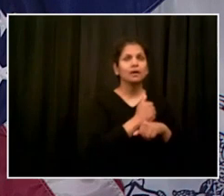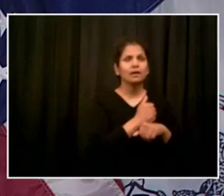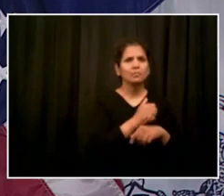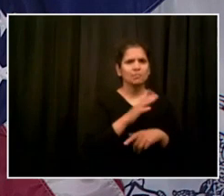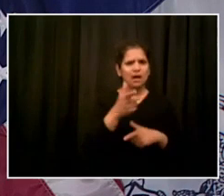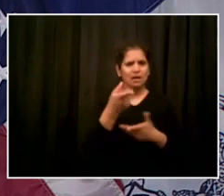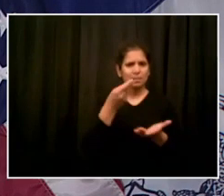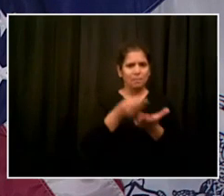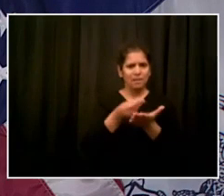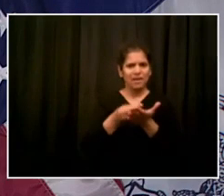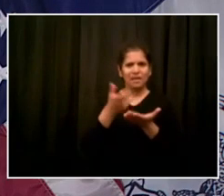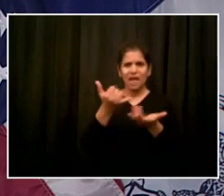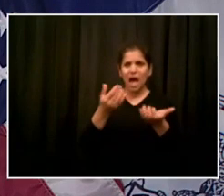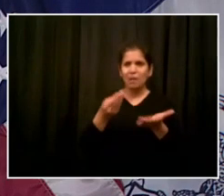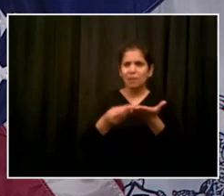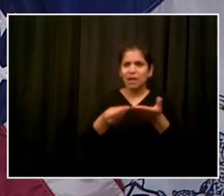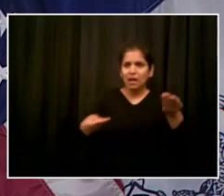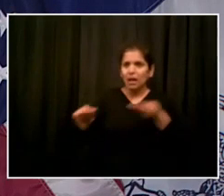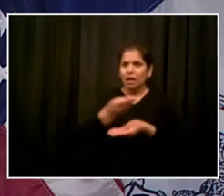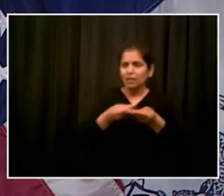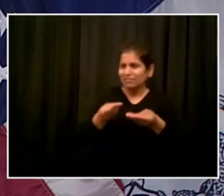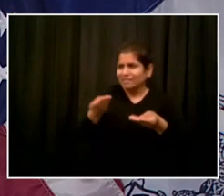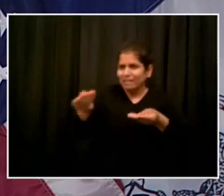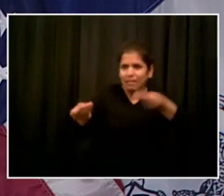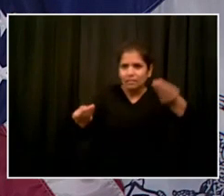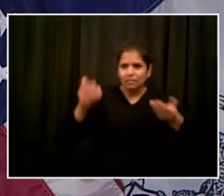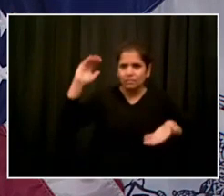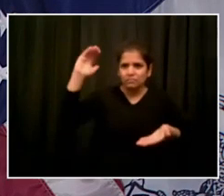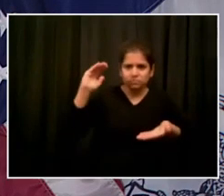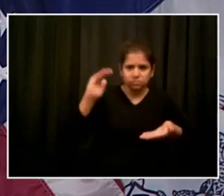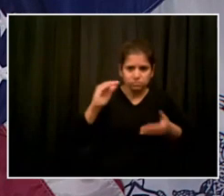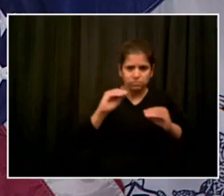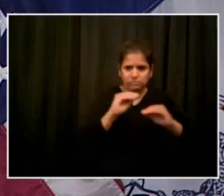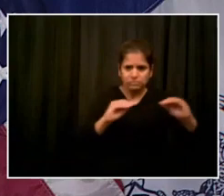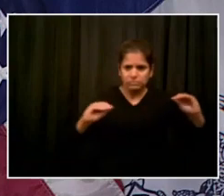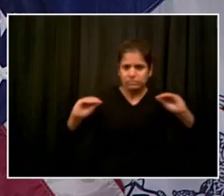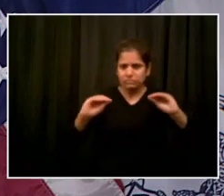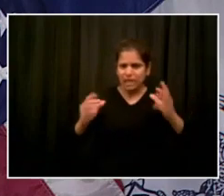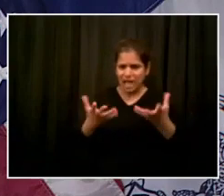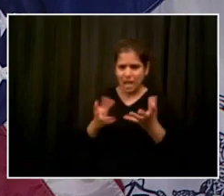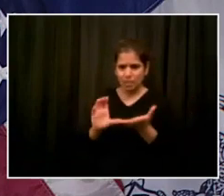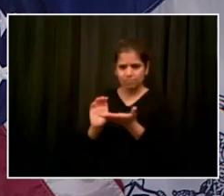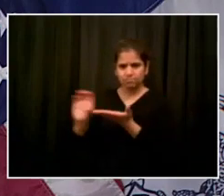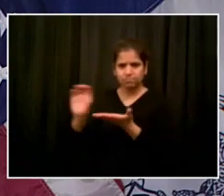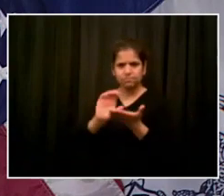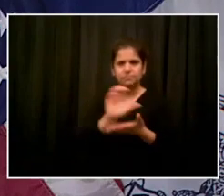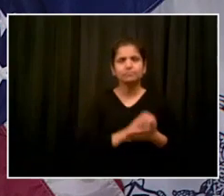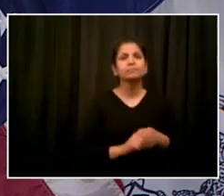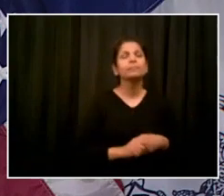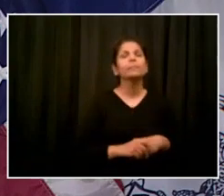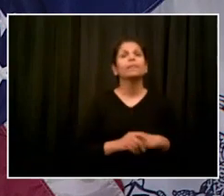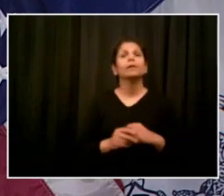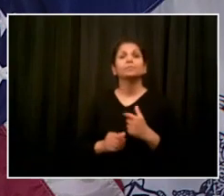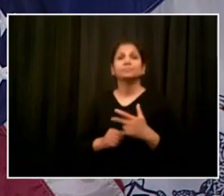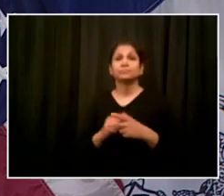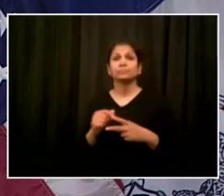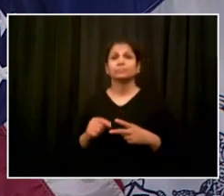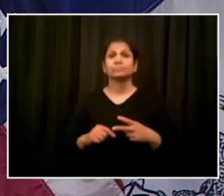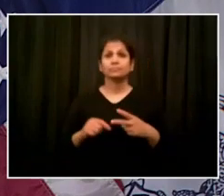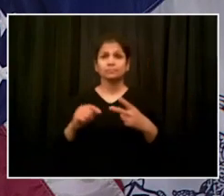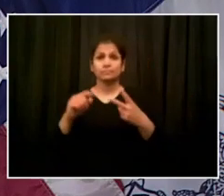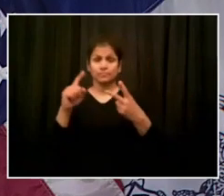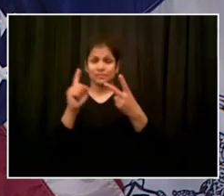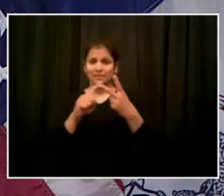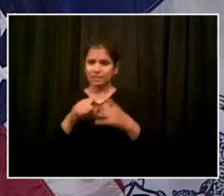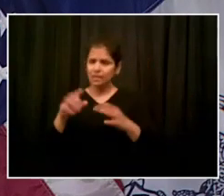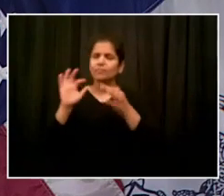the irony in this case versus the Eric Garner case, in that you wanted the due process, the process to play